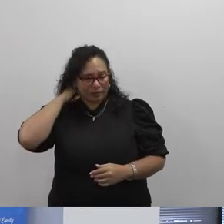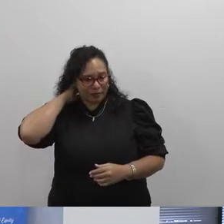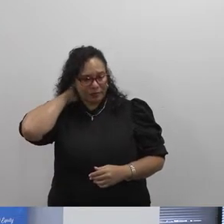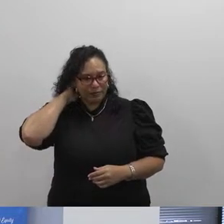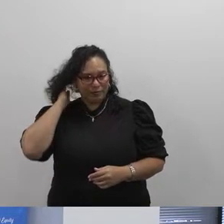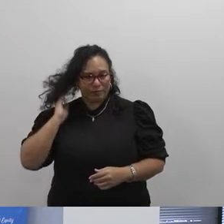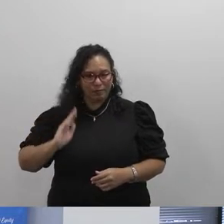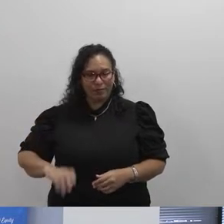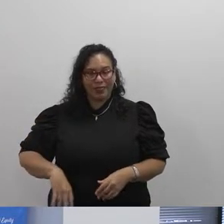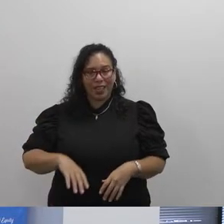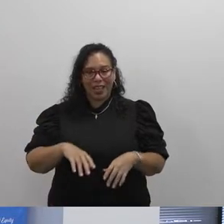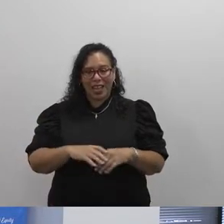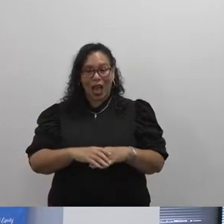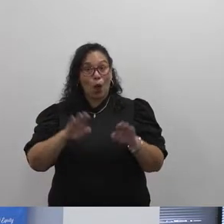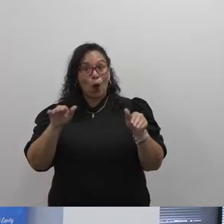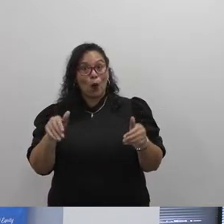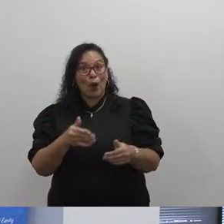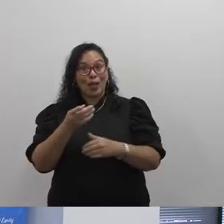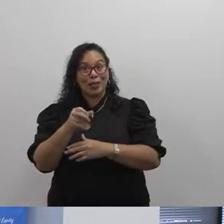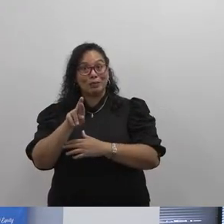Welcome, Mr. Otto. Good morning.